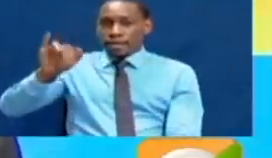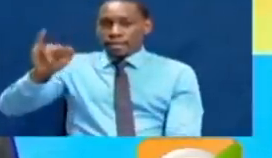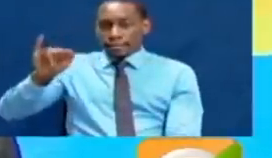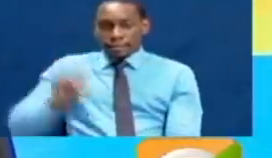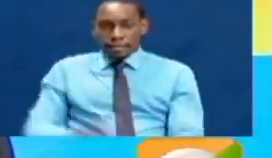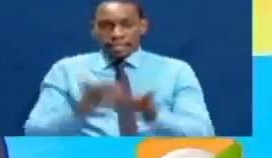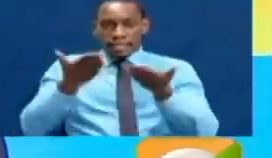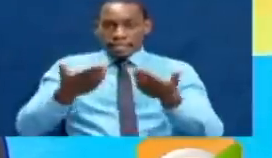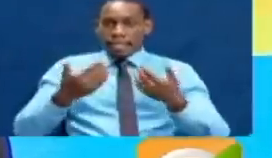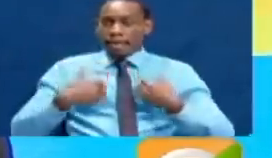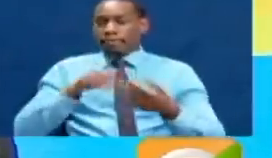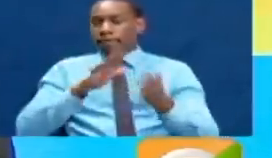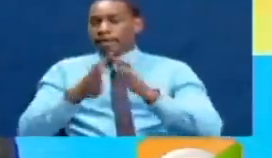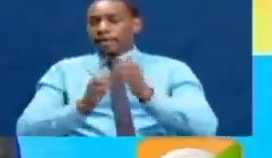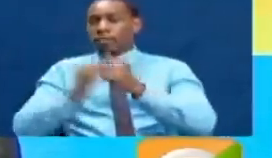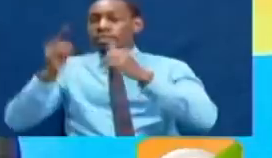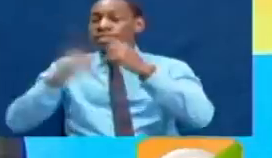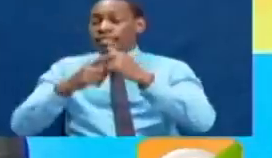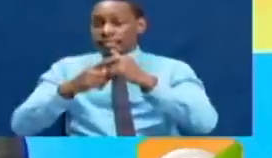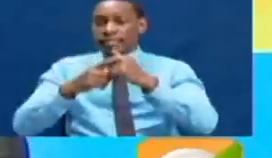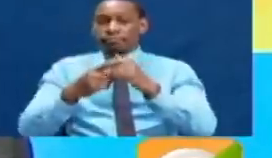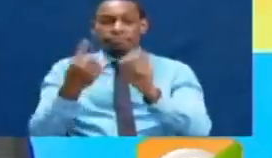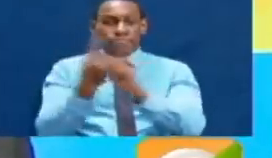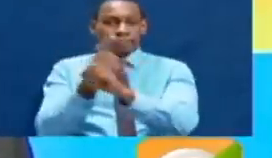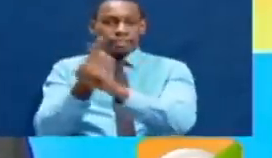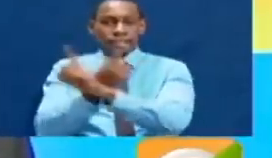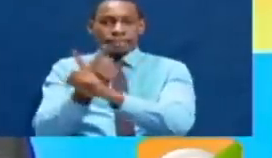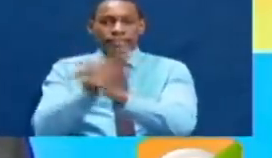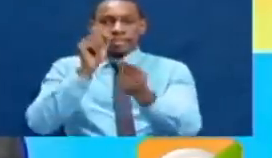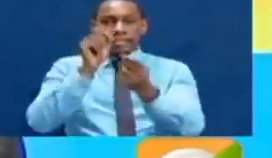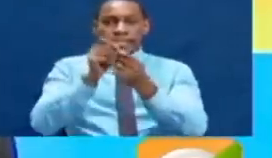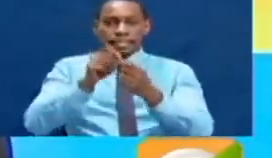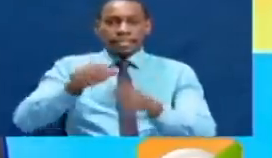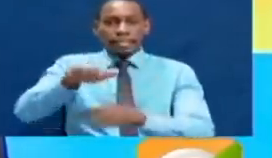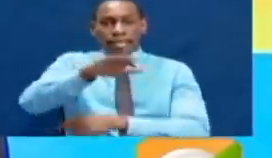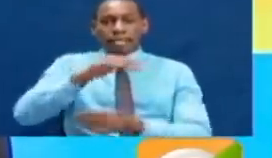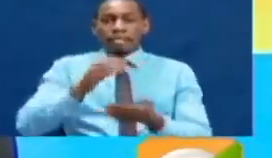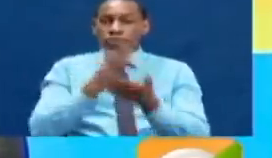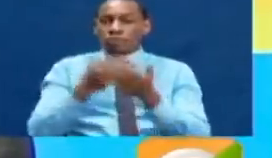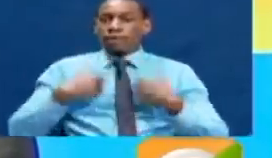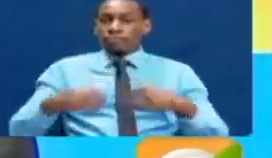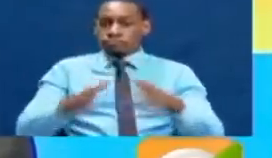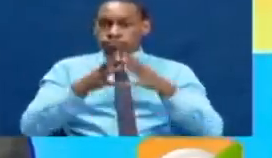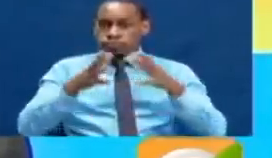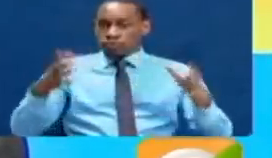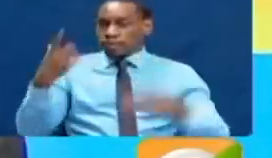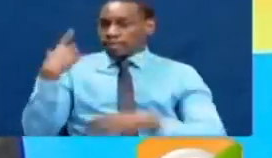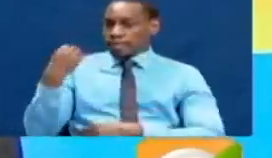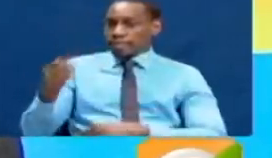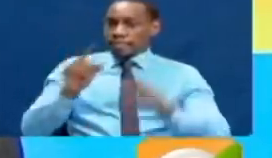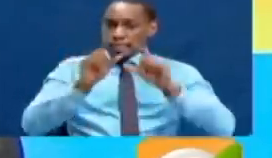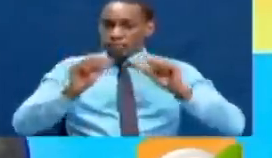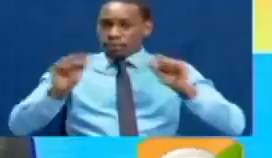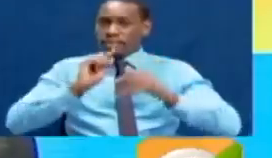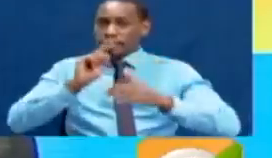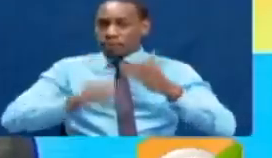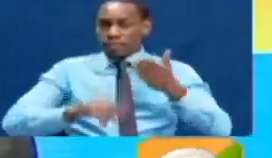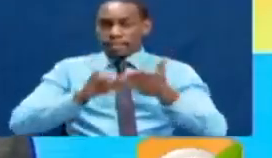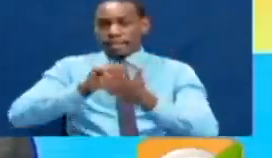have now moved to about 16 different testing facilities, so we really have expanded. Yesterday I talked about some of